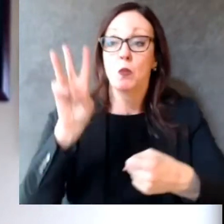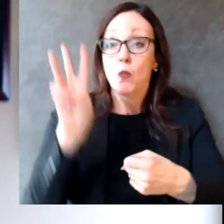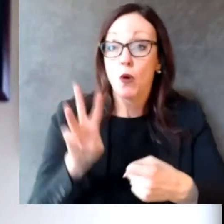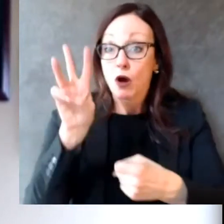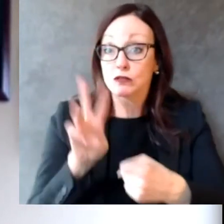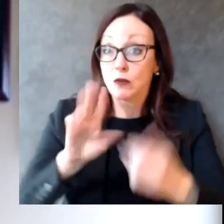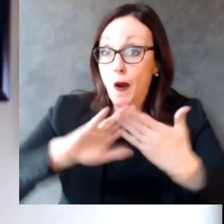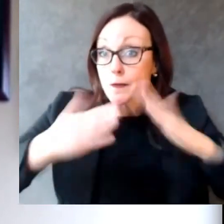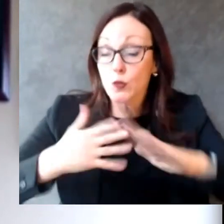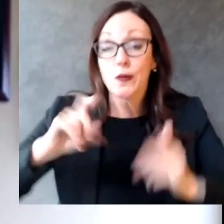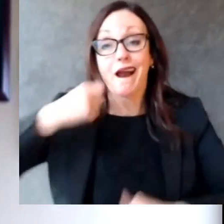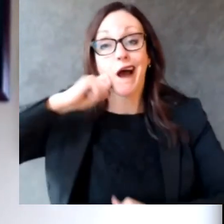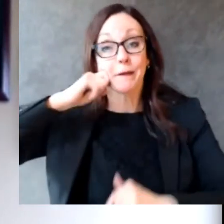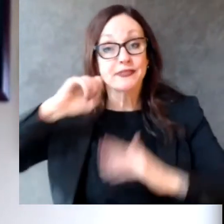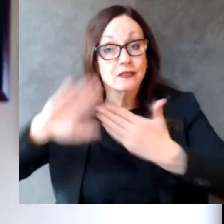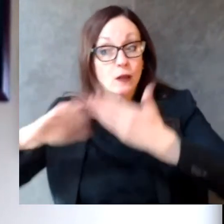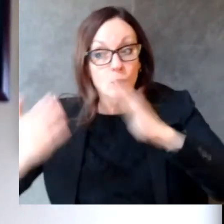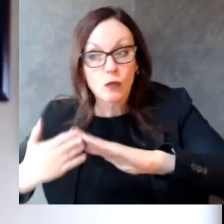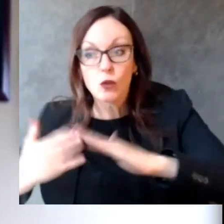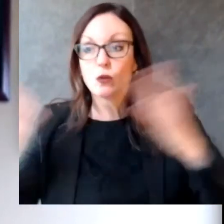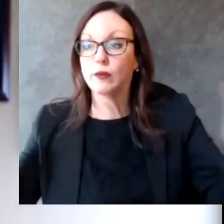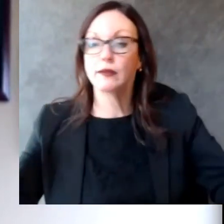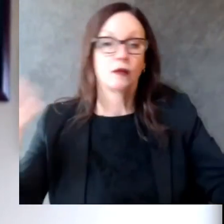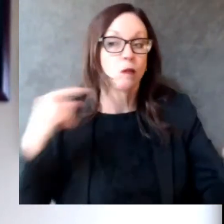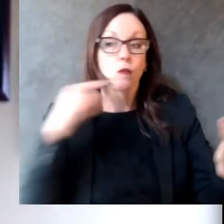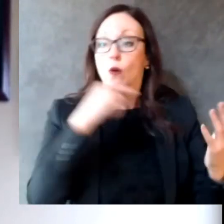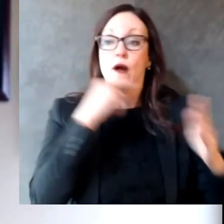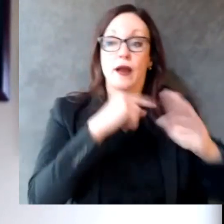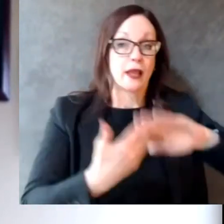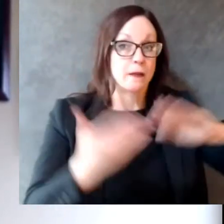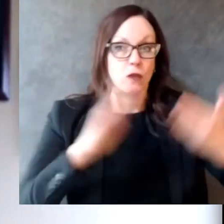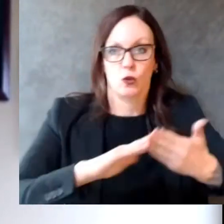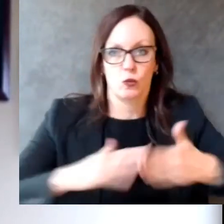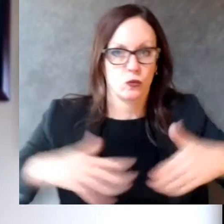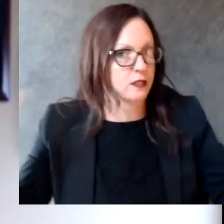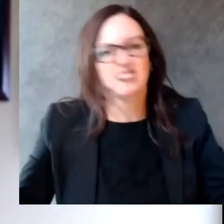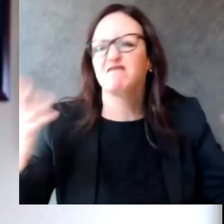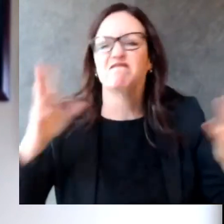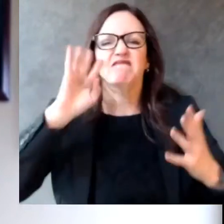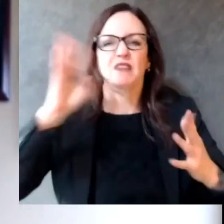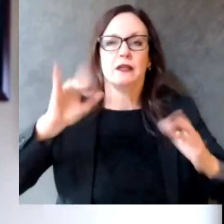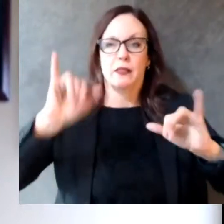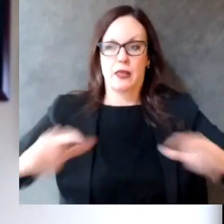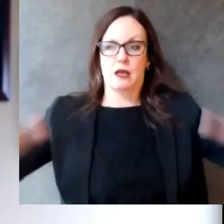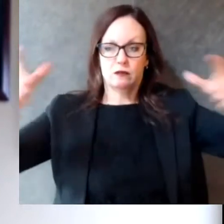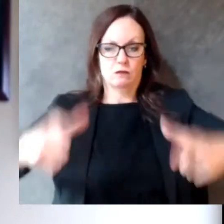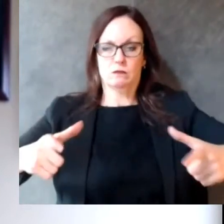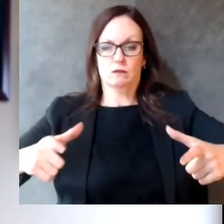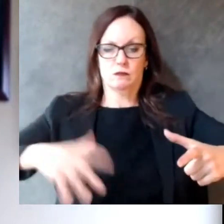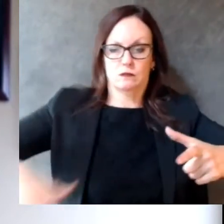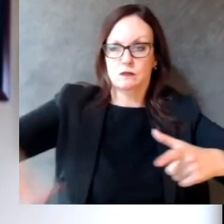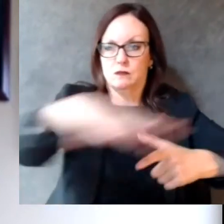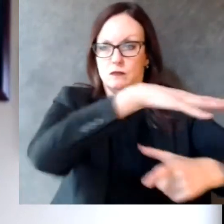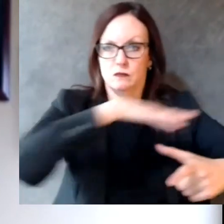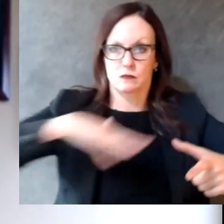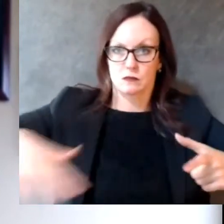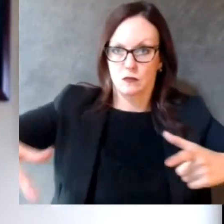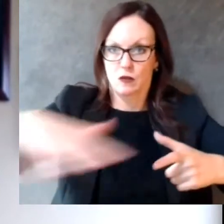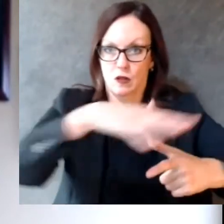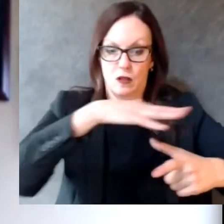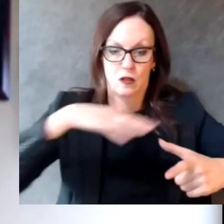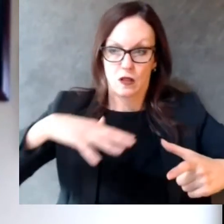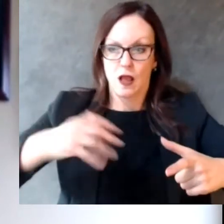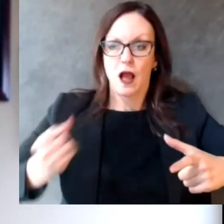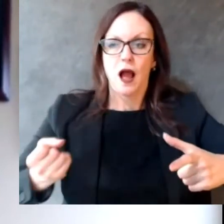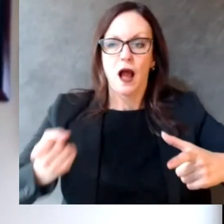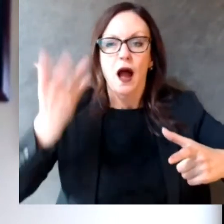going to continue to be the case until we have very low levels of transmission. So I think it's the spirit